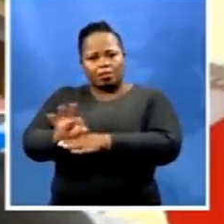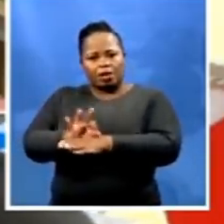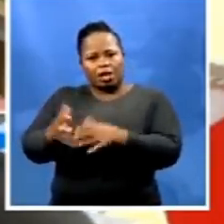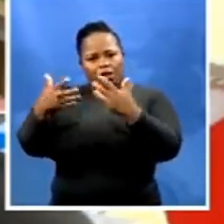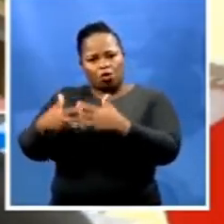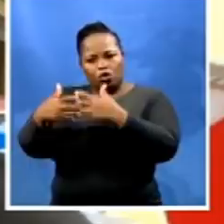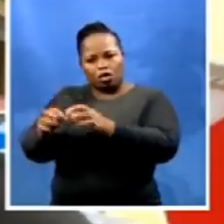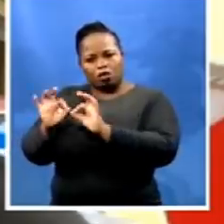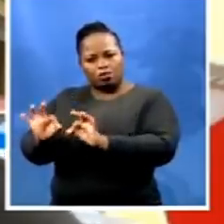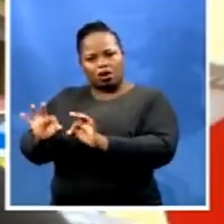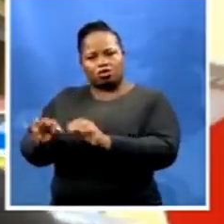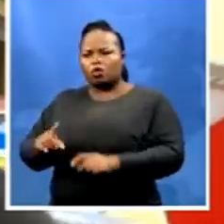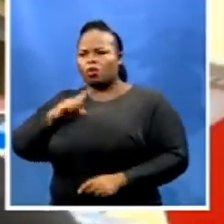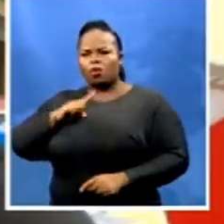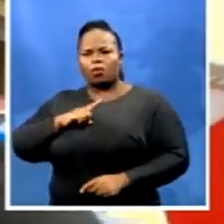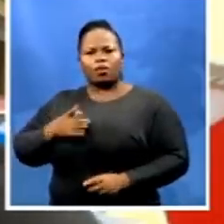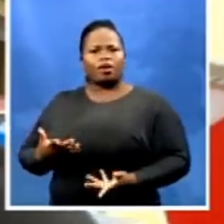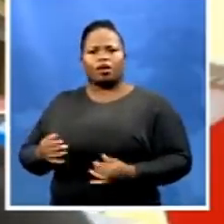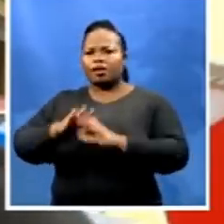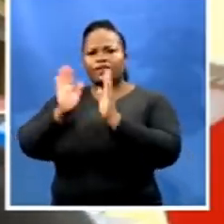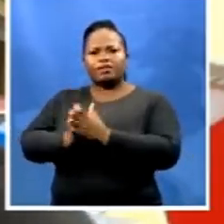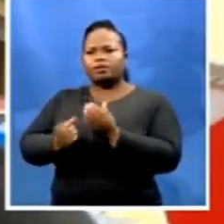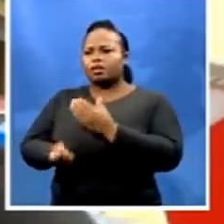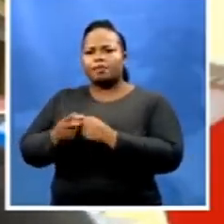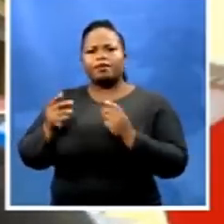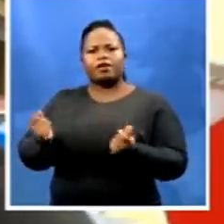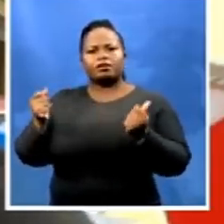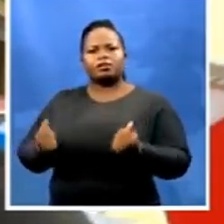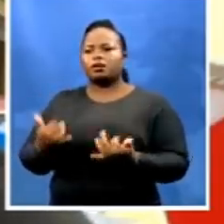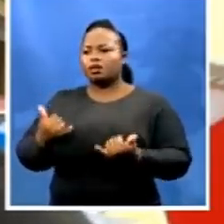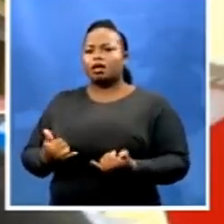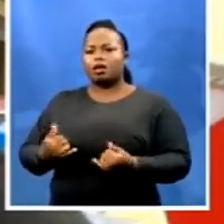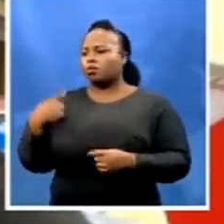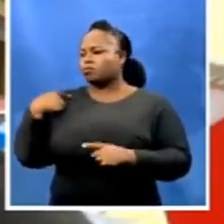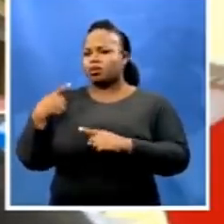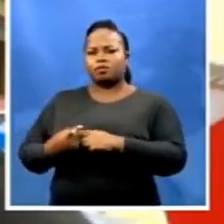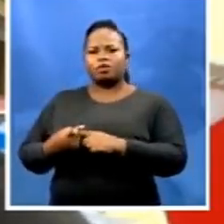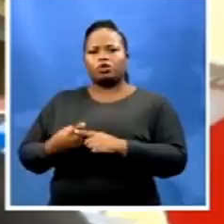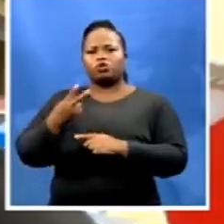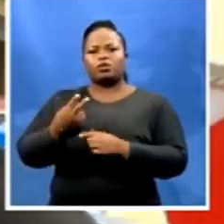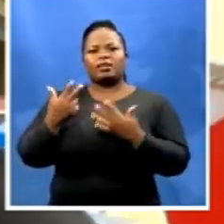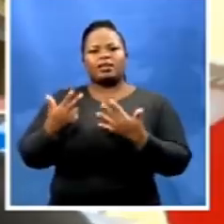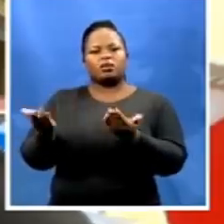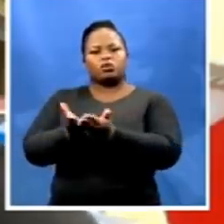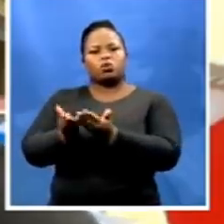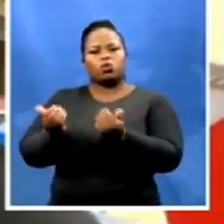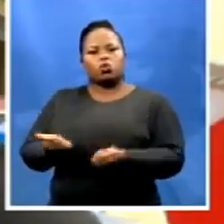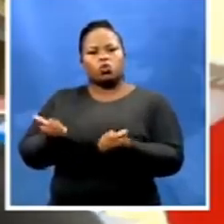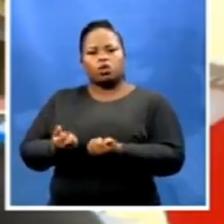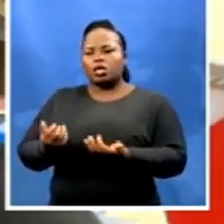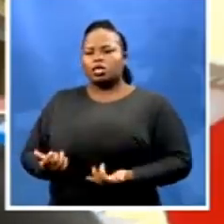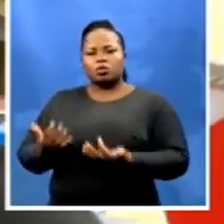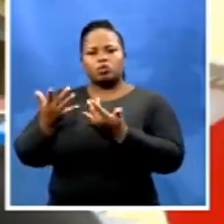Within this period of lockdown, it's 28 schools that have been broken into and vandalized.